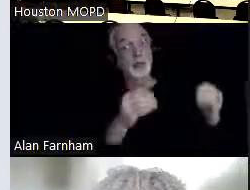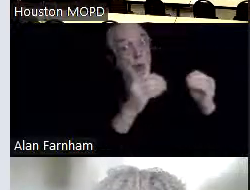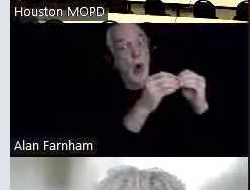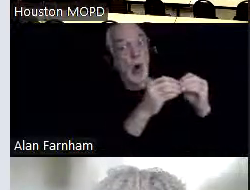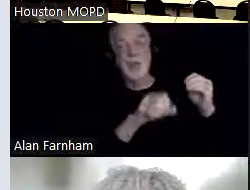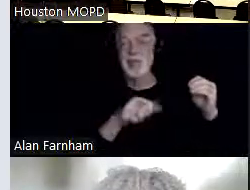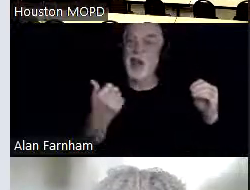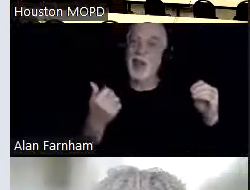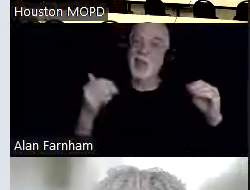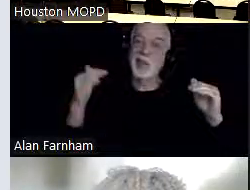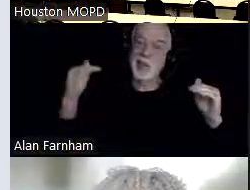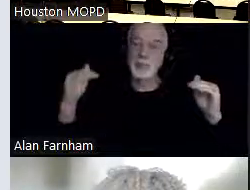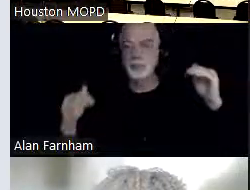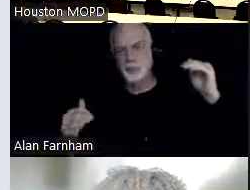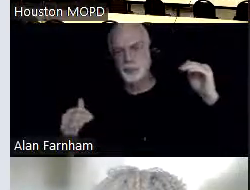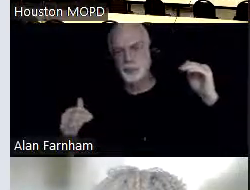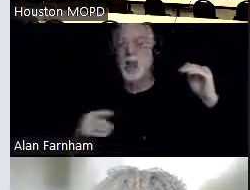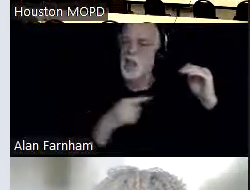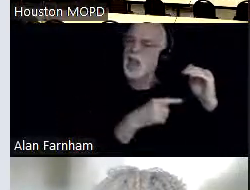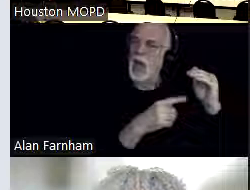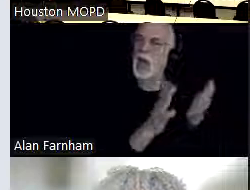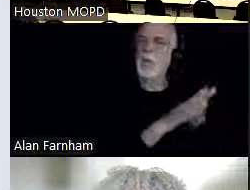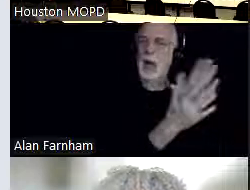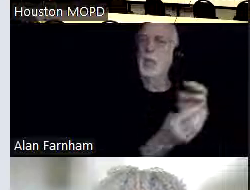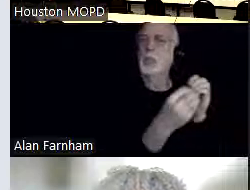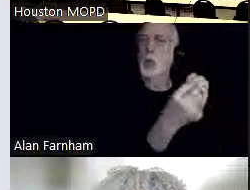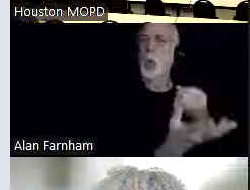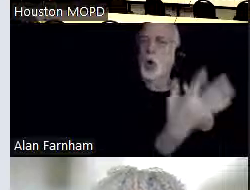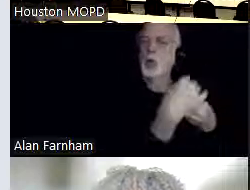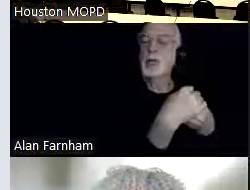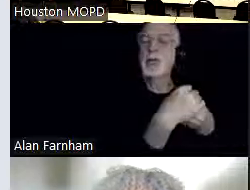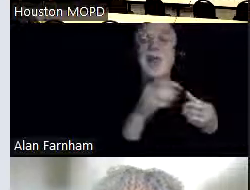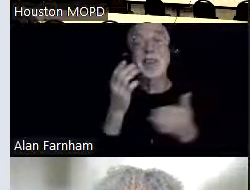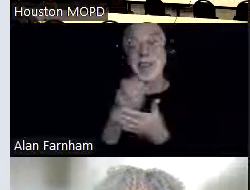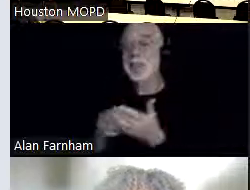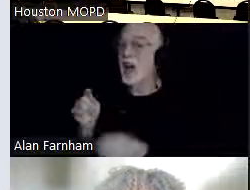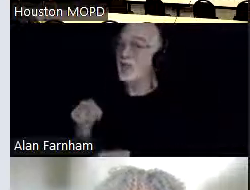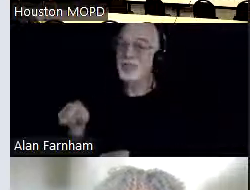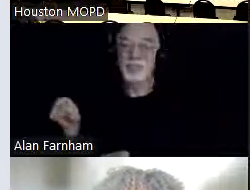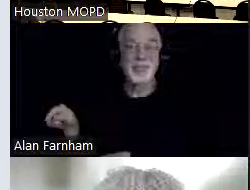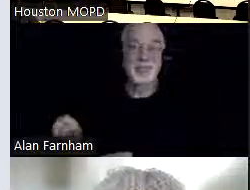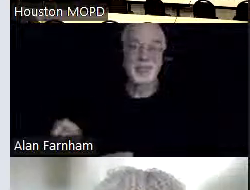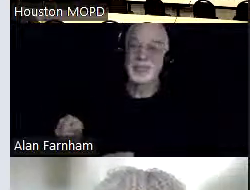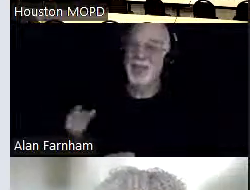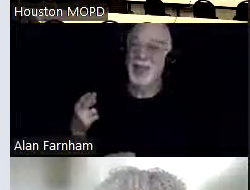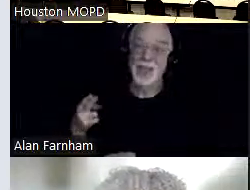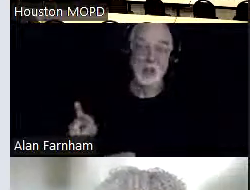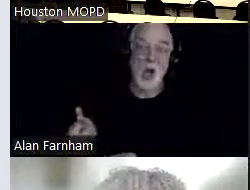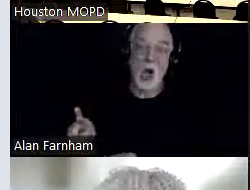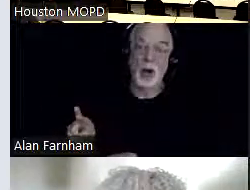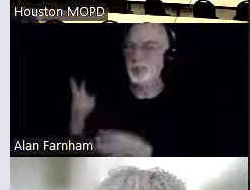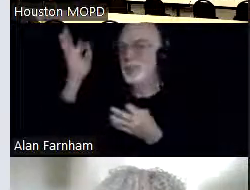companies to become more inclusive. There are going to be some companies that the HR department is not aware of